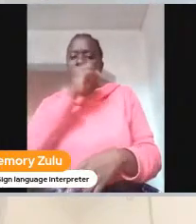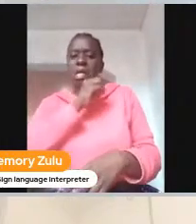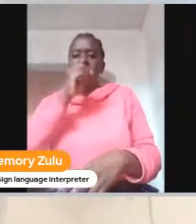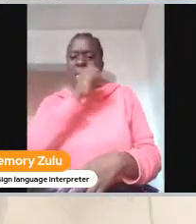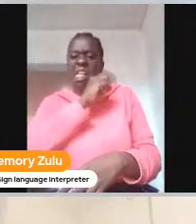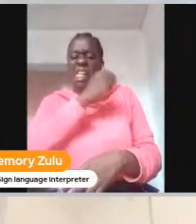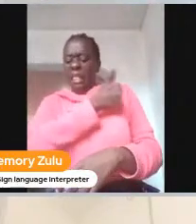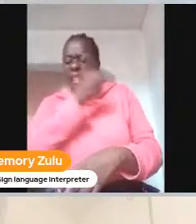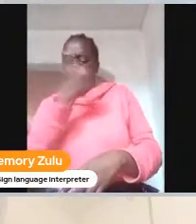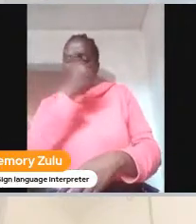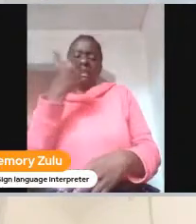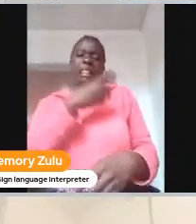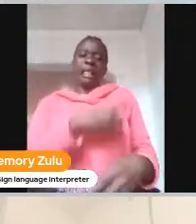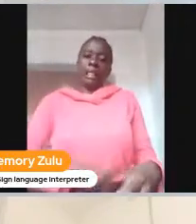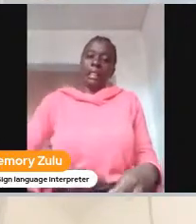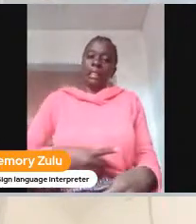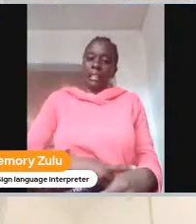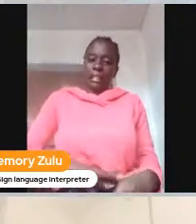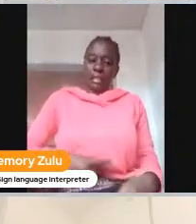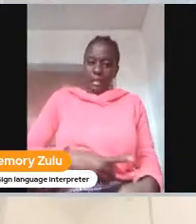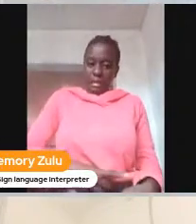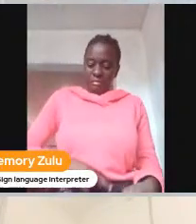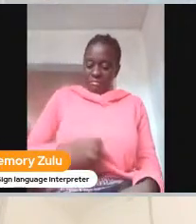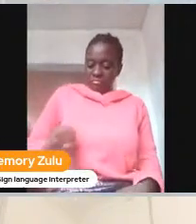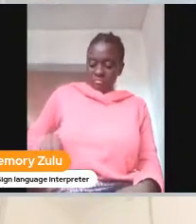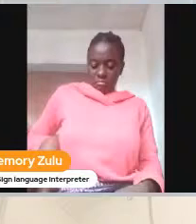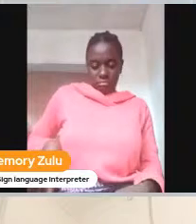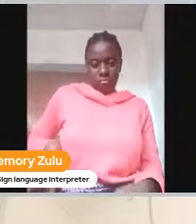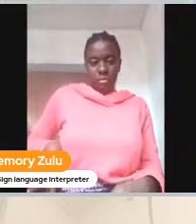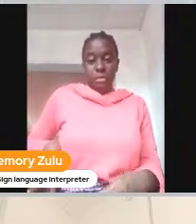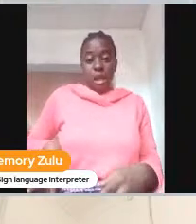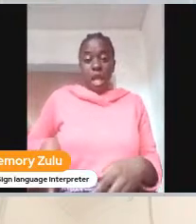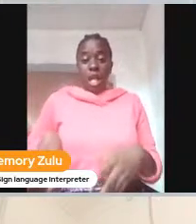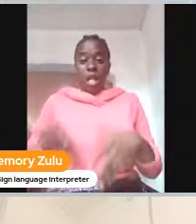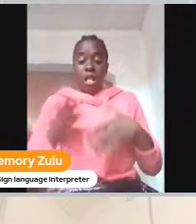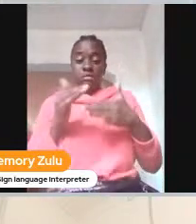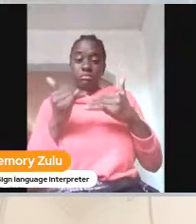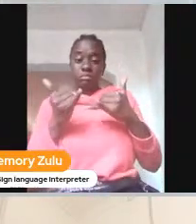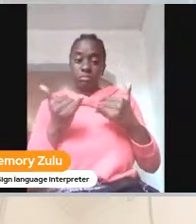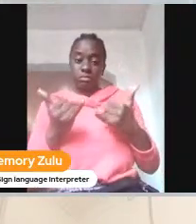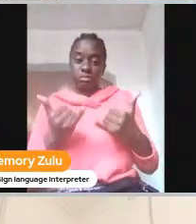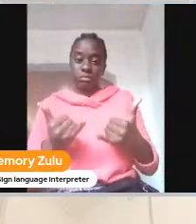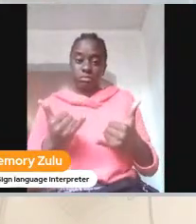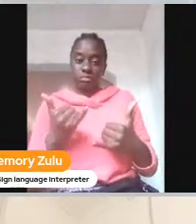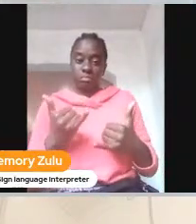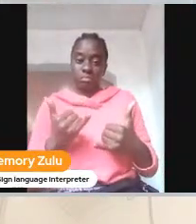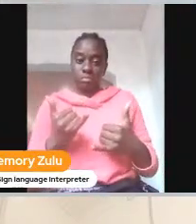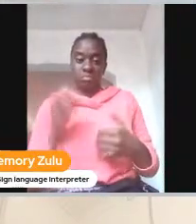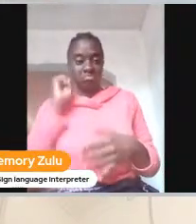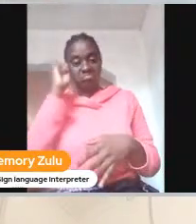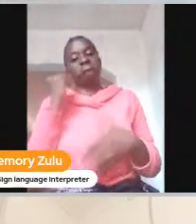know that the immunity of this person is compromised. And in most cases, you find that it comes out positive.